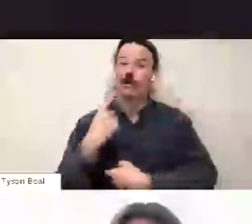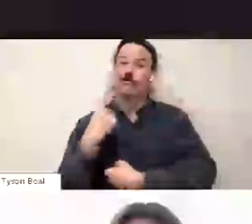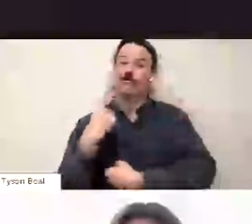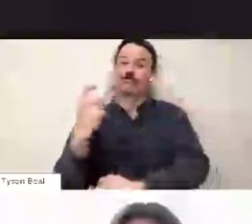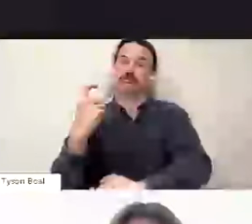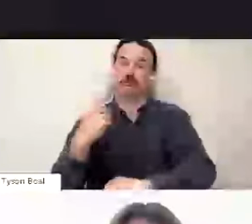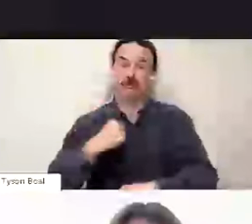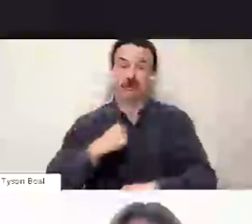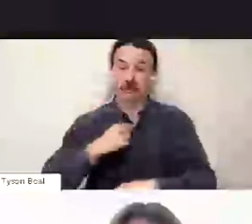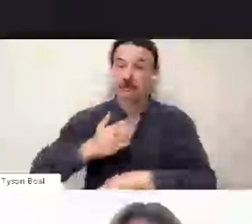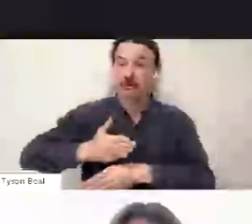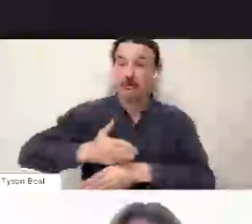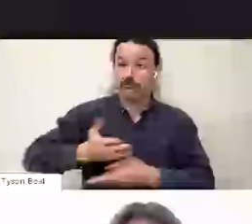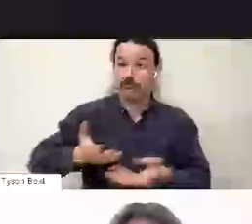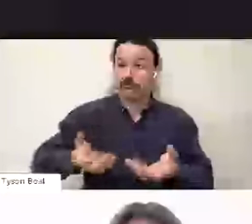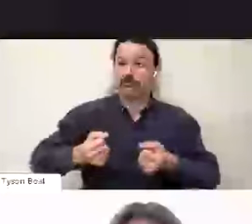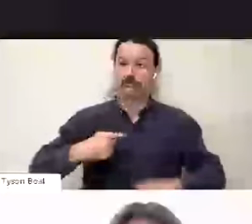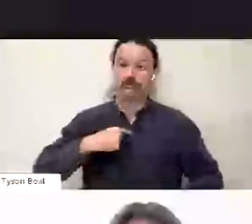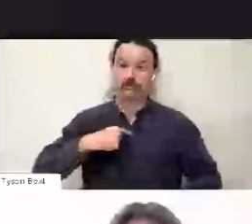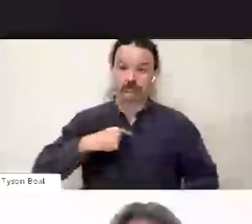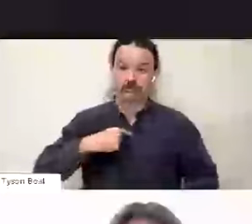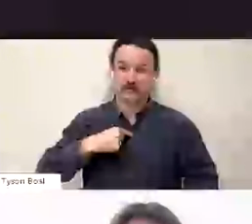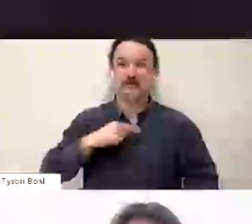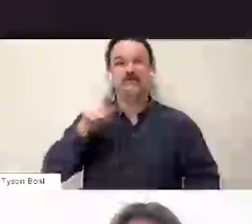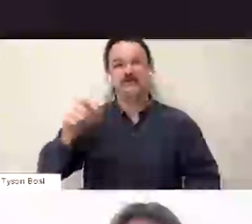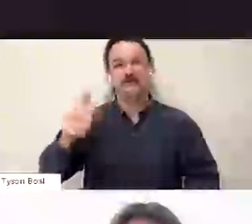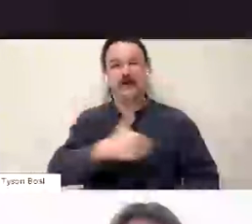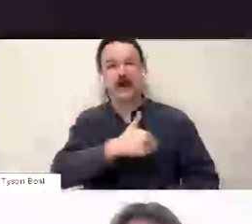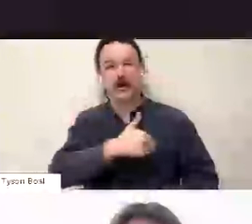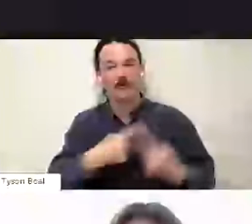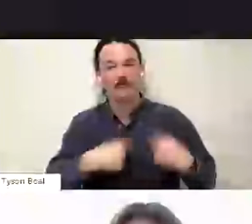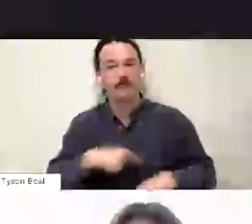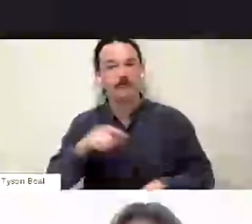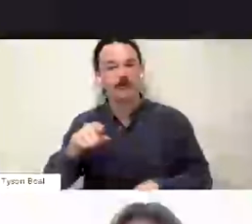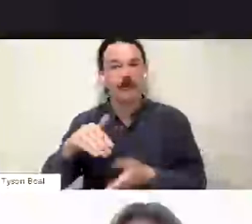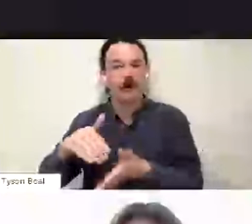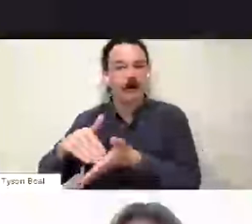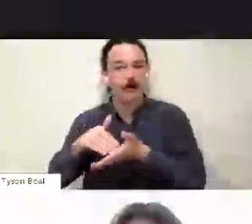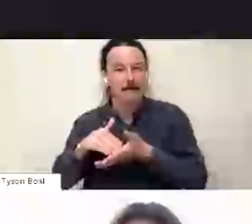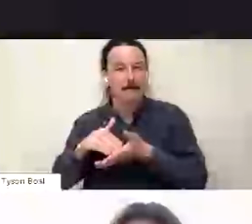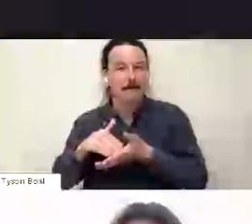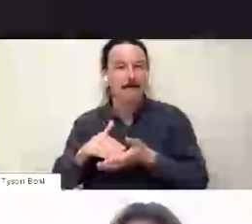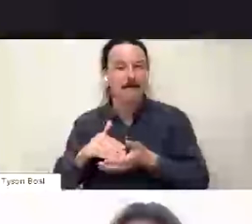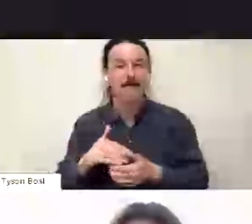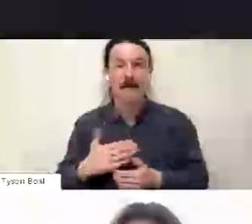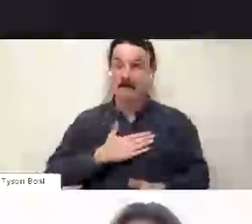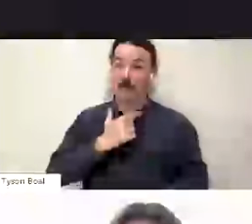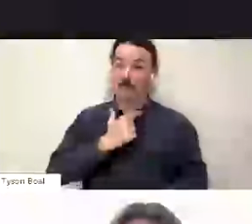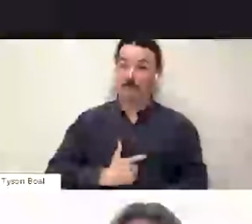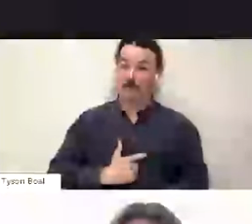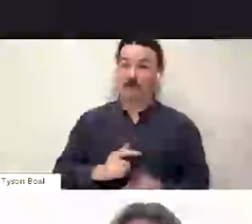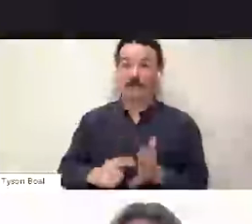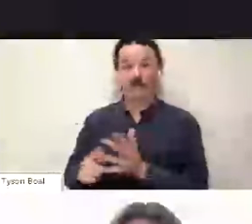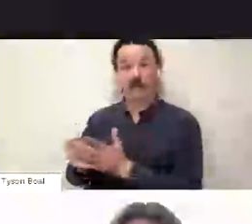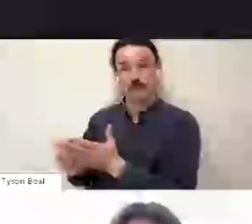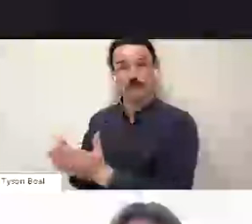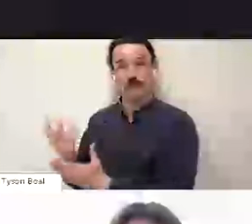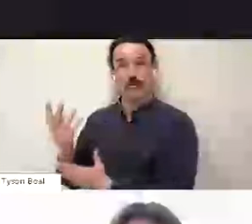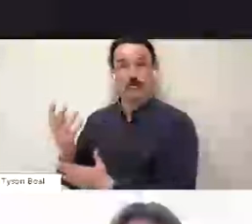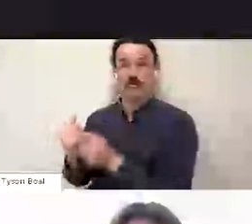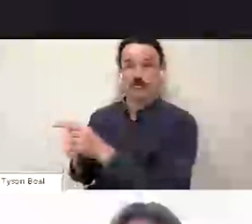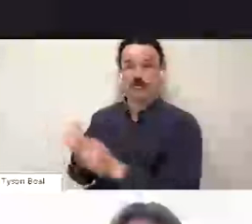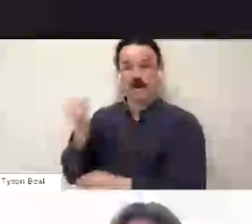they generously helped. Part of my role there was to grow the network, to grow the Aboriginal Disability